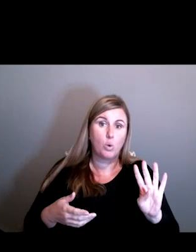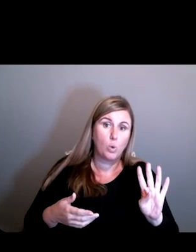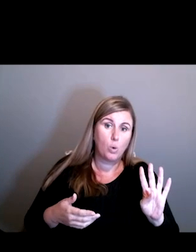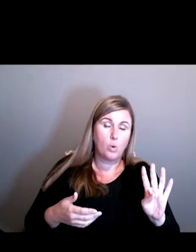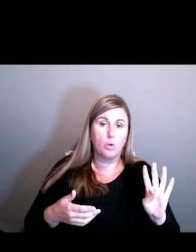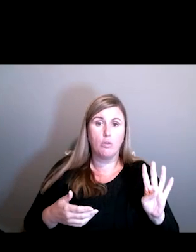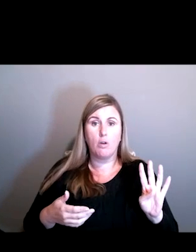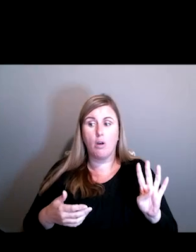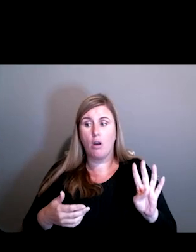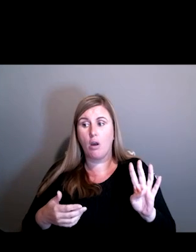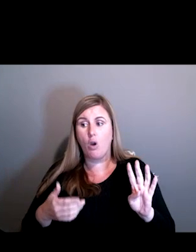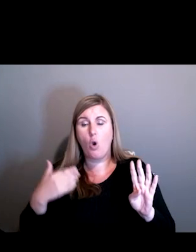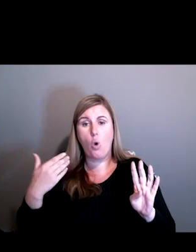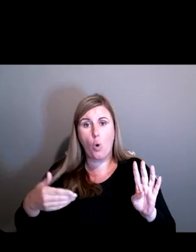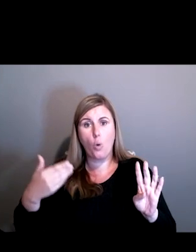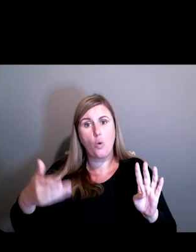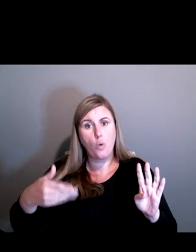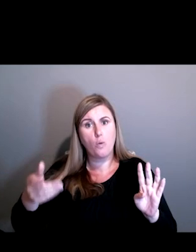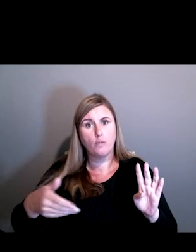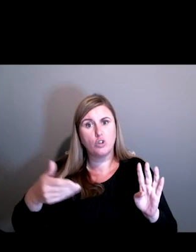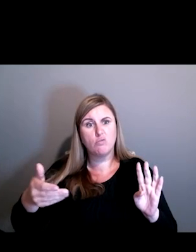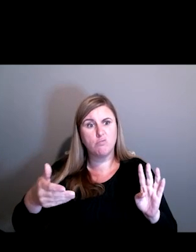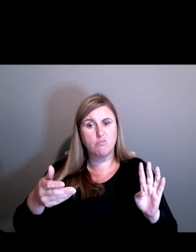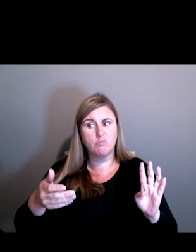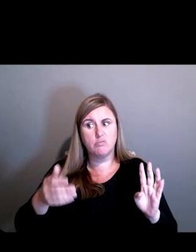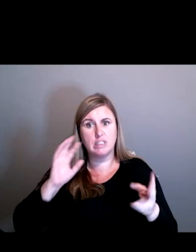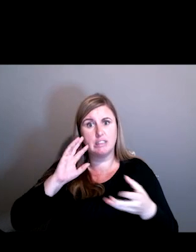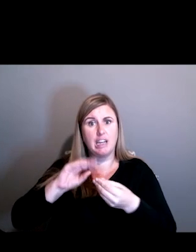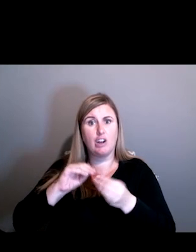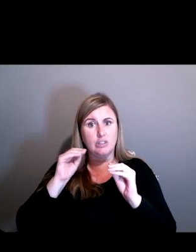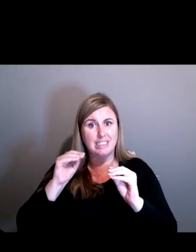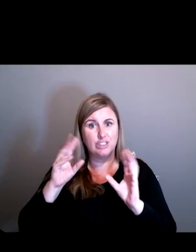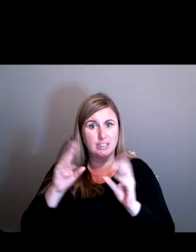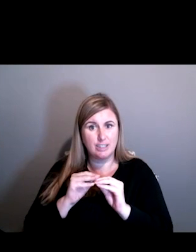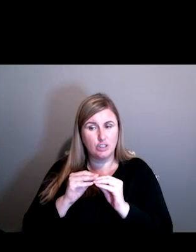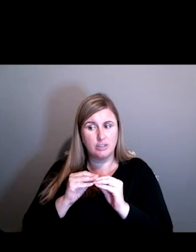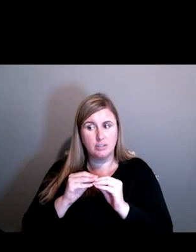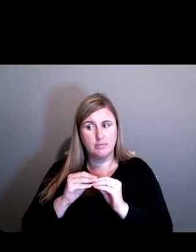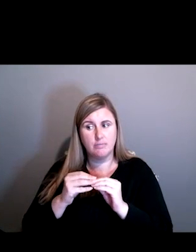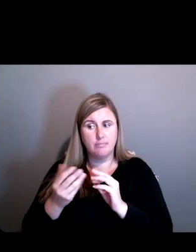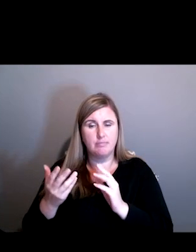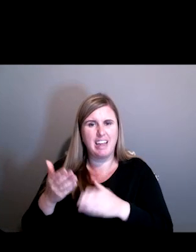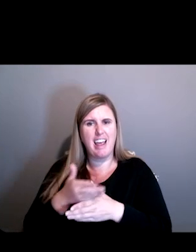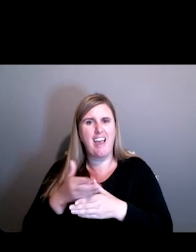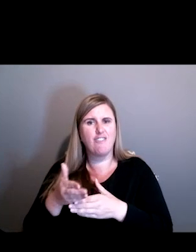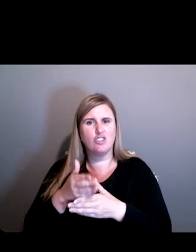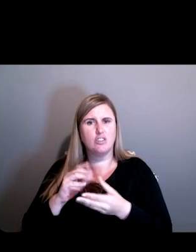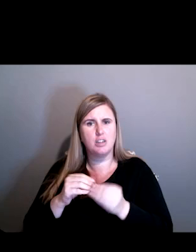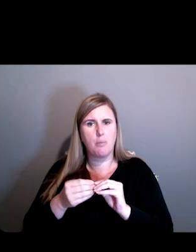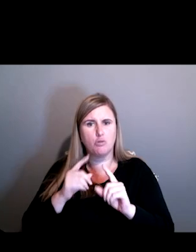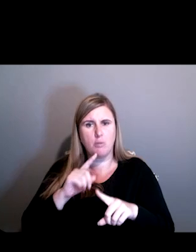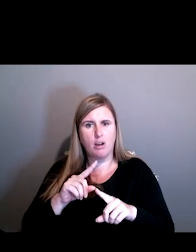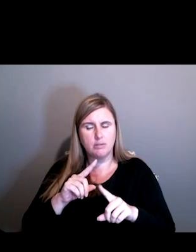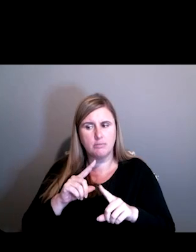2 responses, sometimes after 4 responses. And over the entire teaching session,